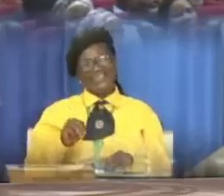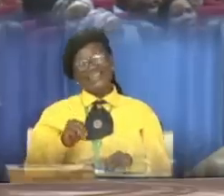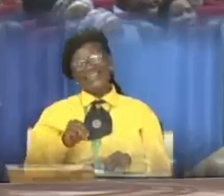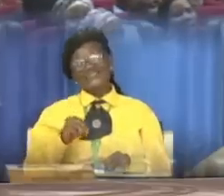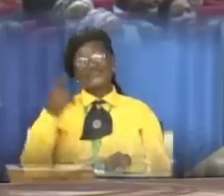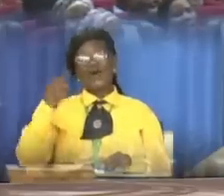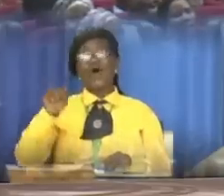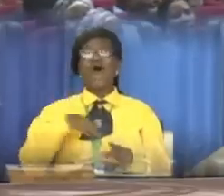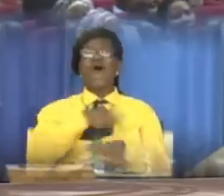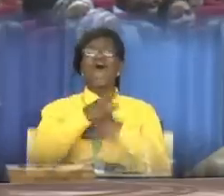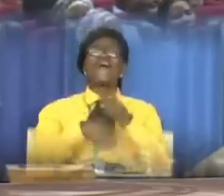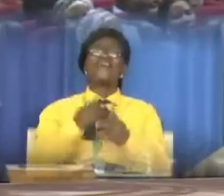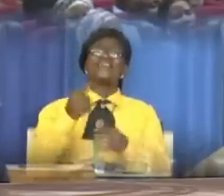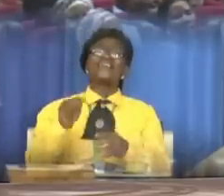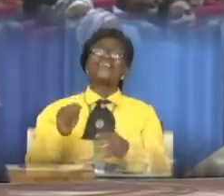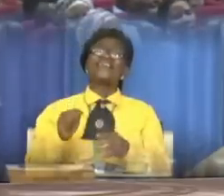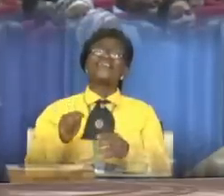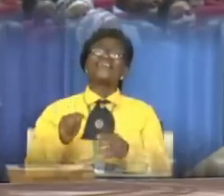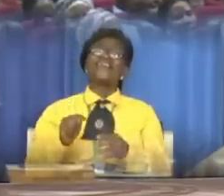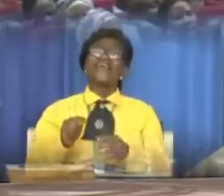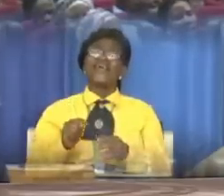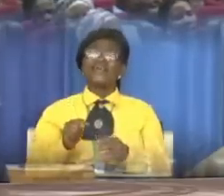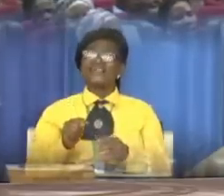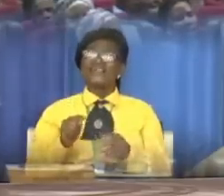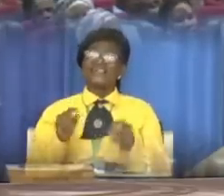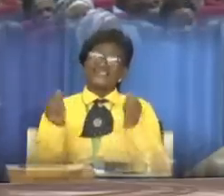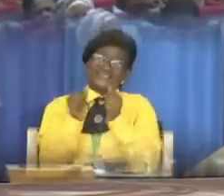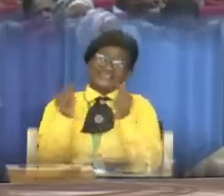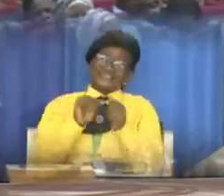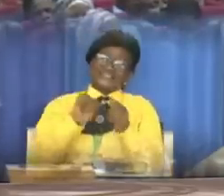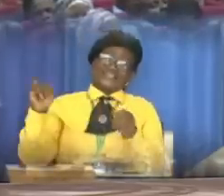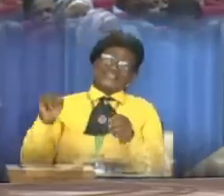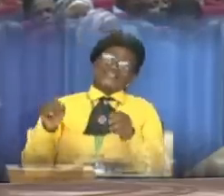rabbaristic, and there was the shaky one.